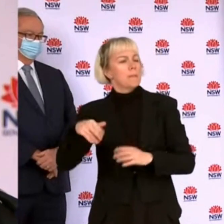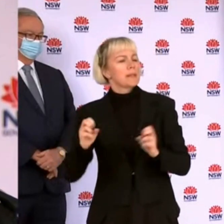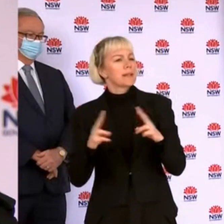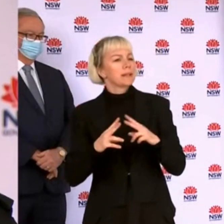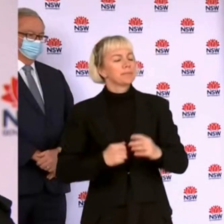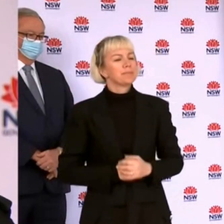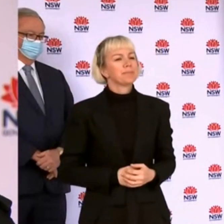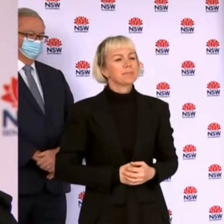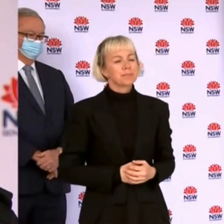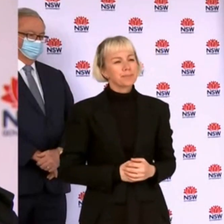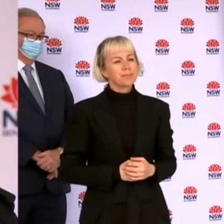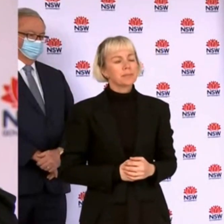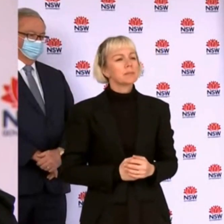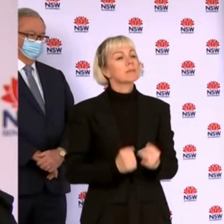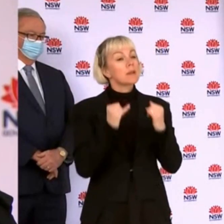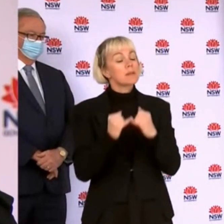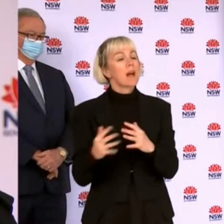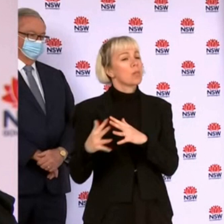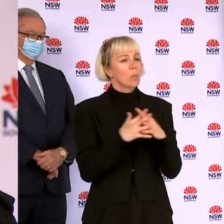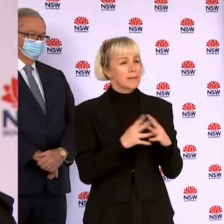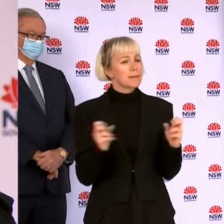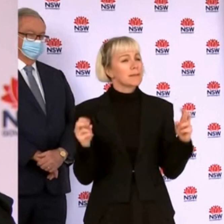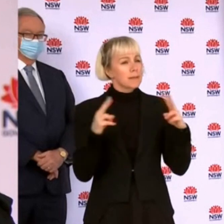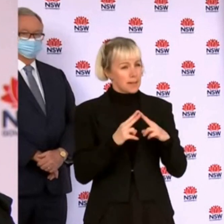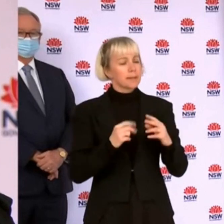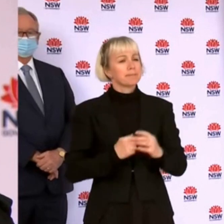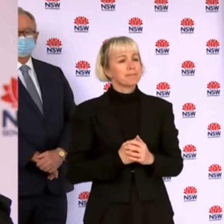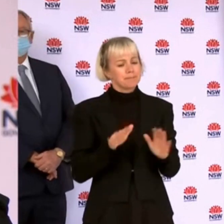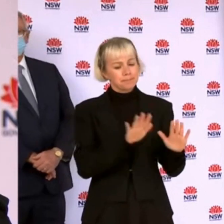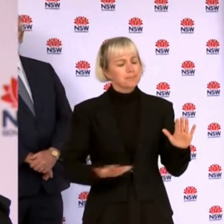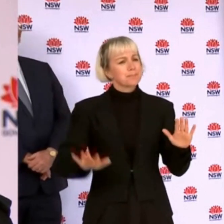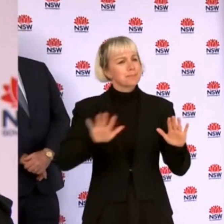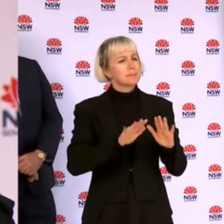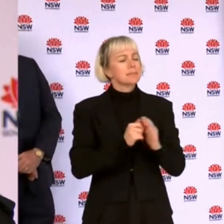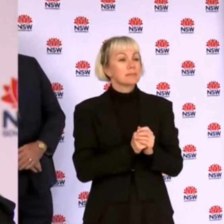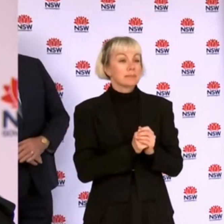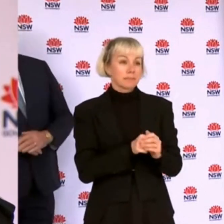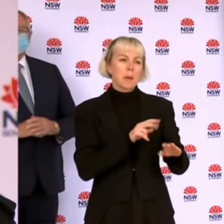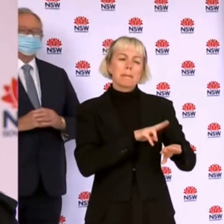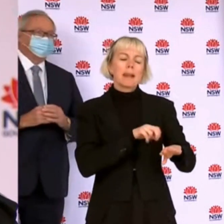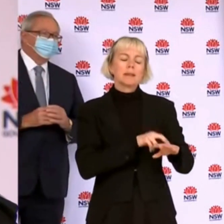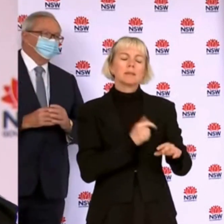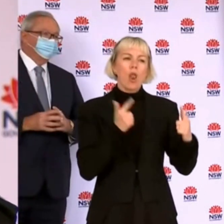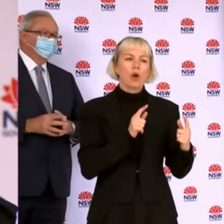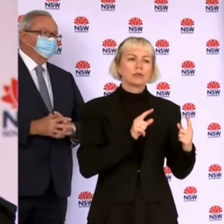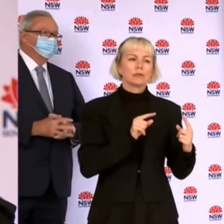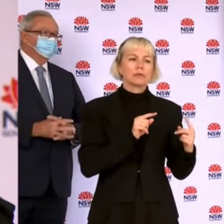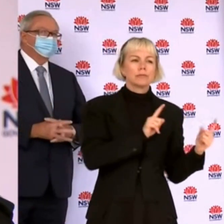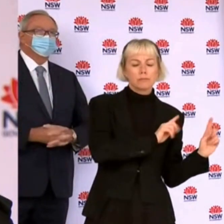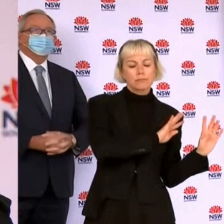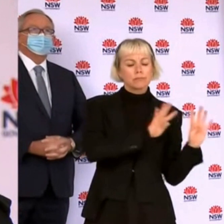terms of South West Sydney, police have been in and around those local government